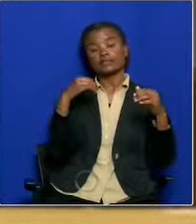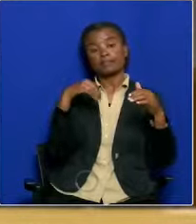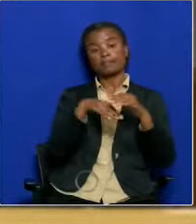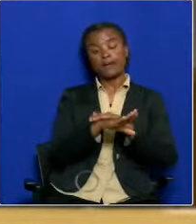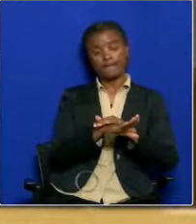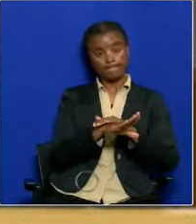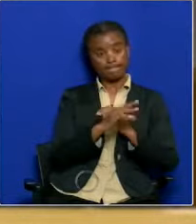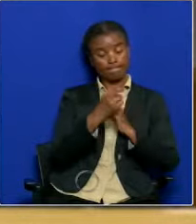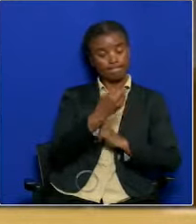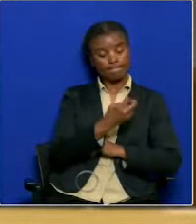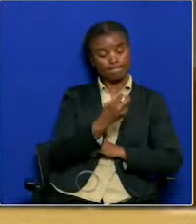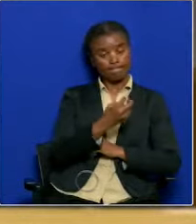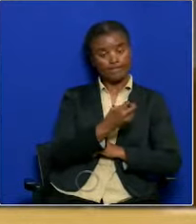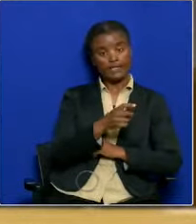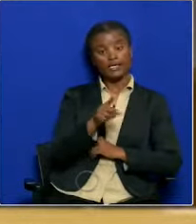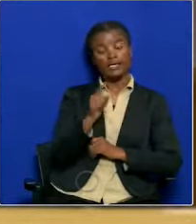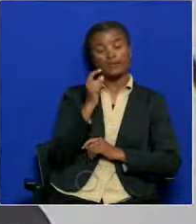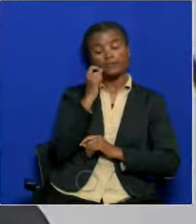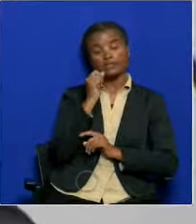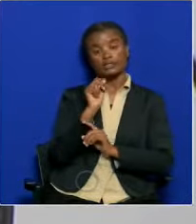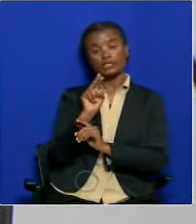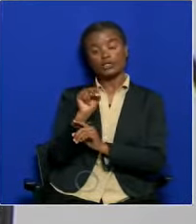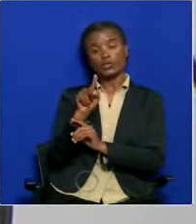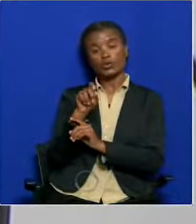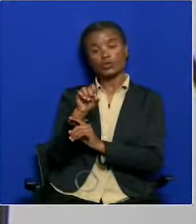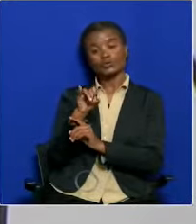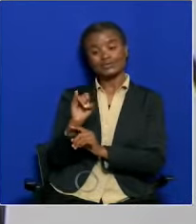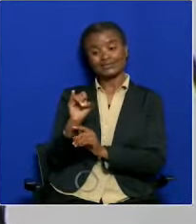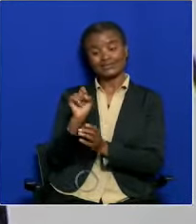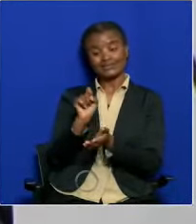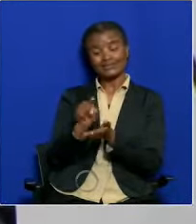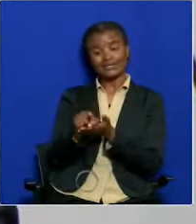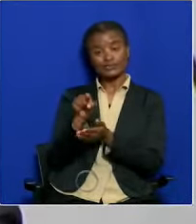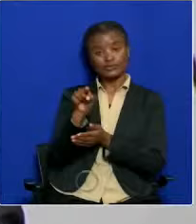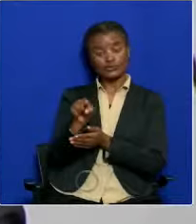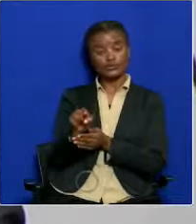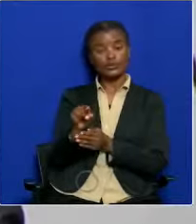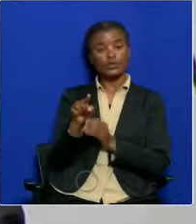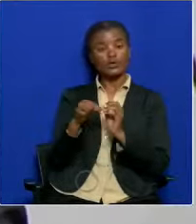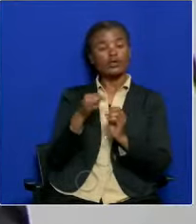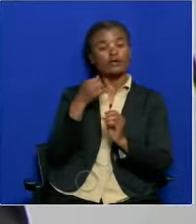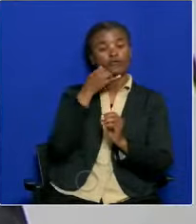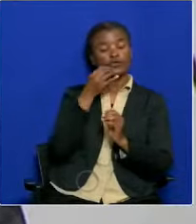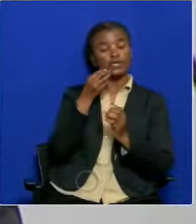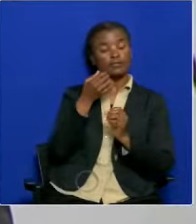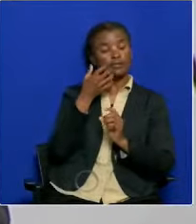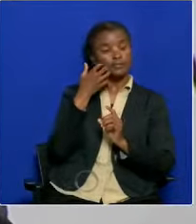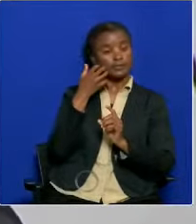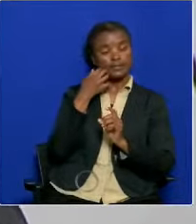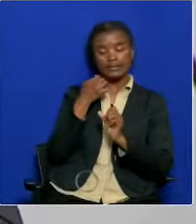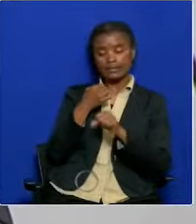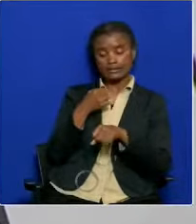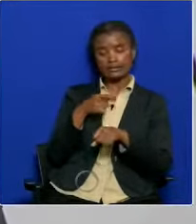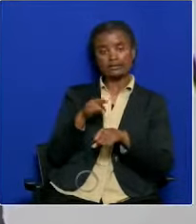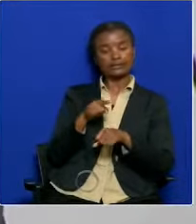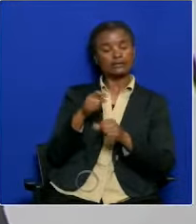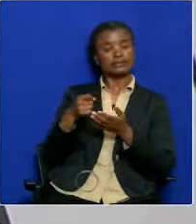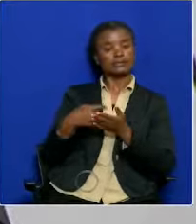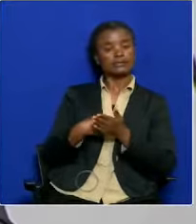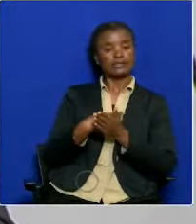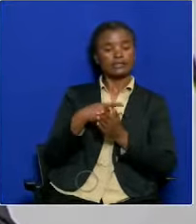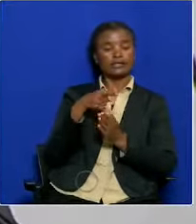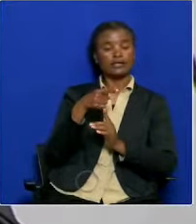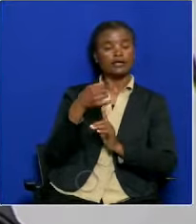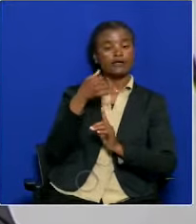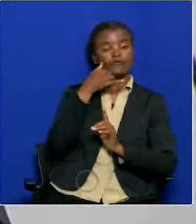Matlala's contact details on Yes, he that day. sent me the phone number of Mr. Matlala because he said Mr. Matlala is no longer using